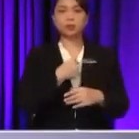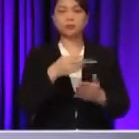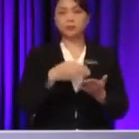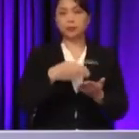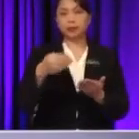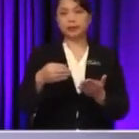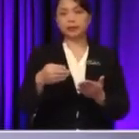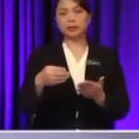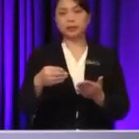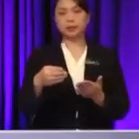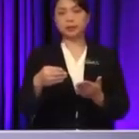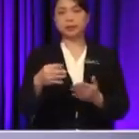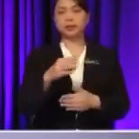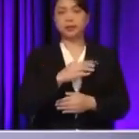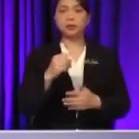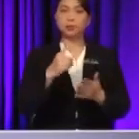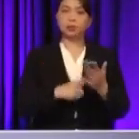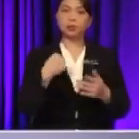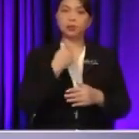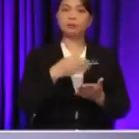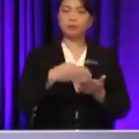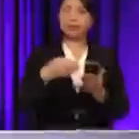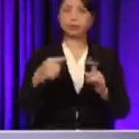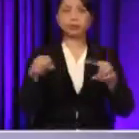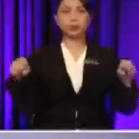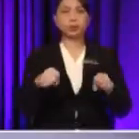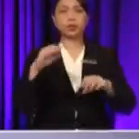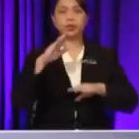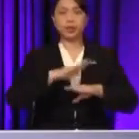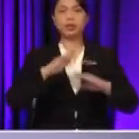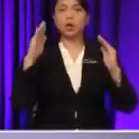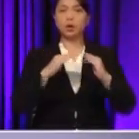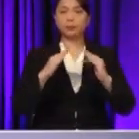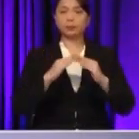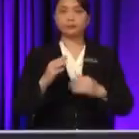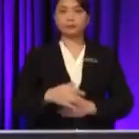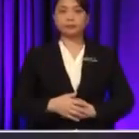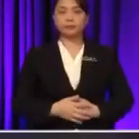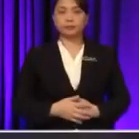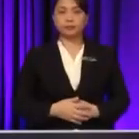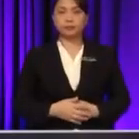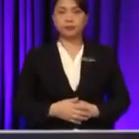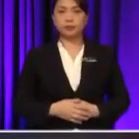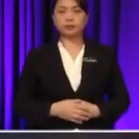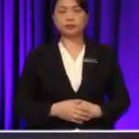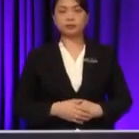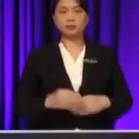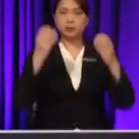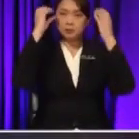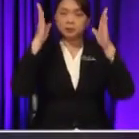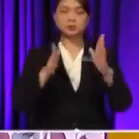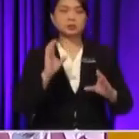what we buy fresh produce to cook at home. What do you think? How about you, teacher? Okay, which one do you prefer? I think eating